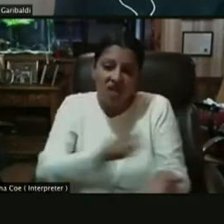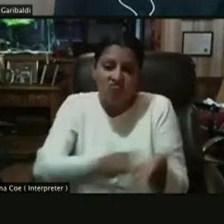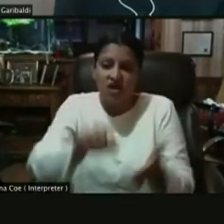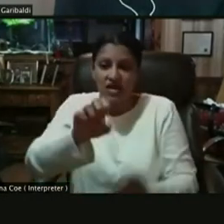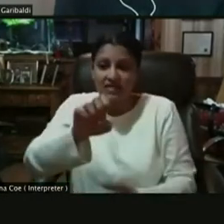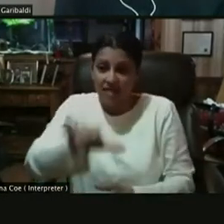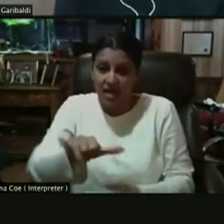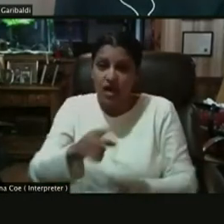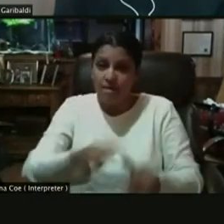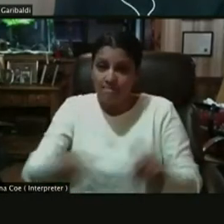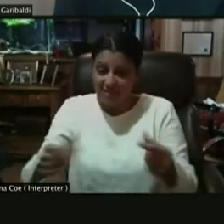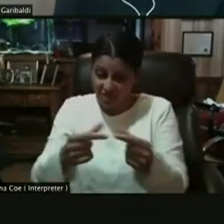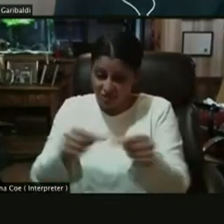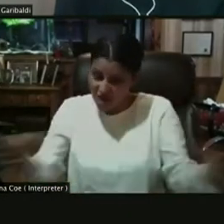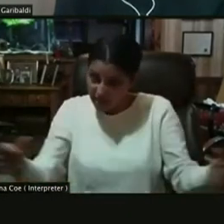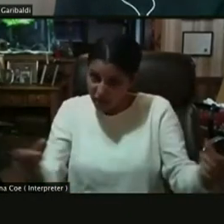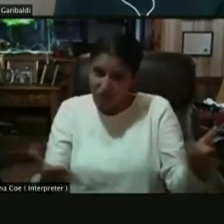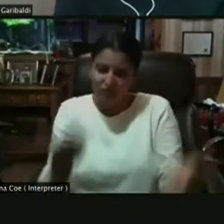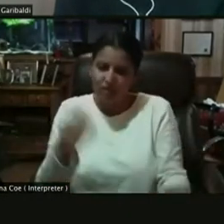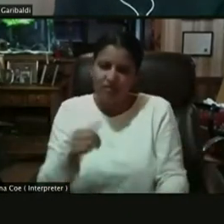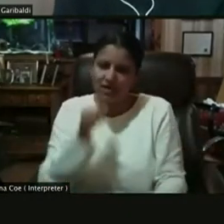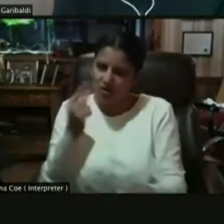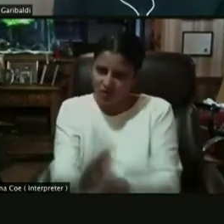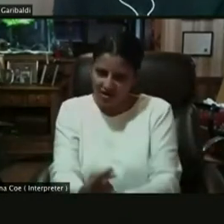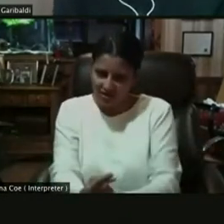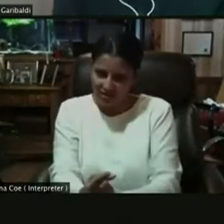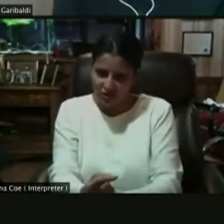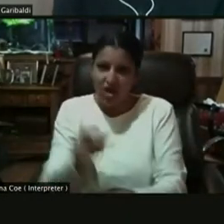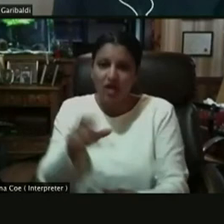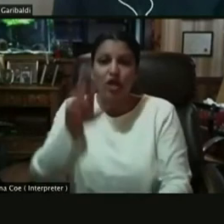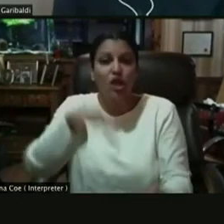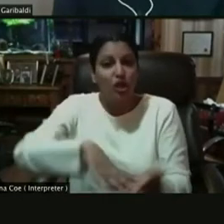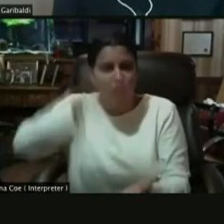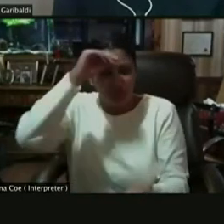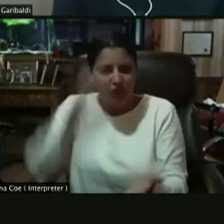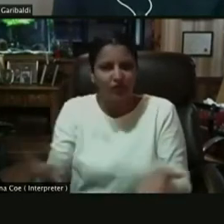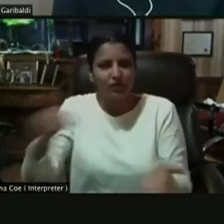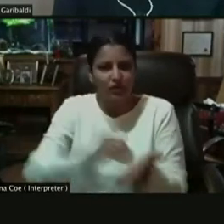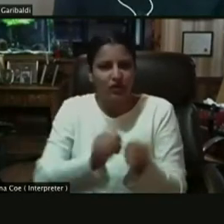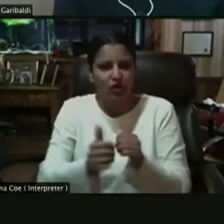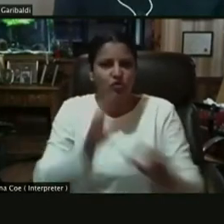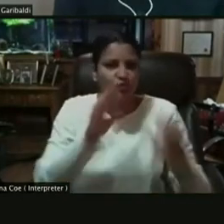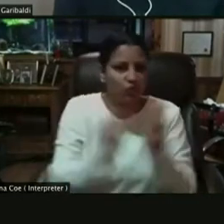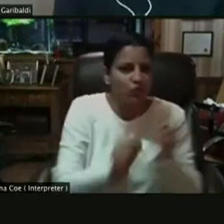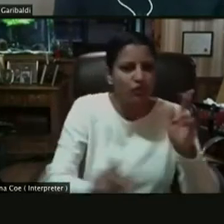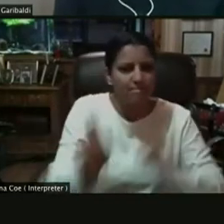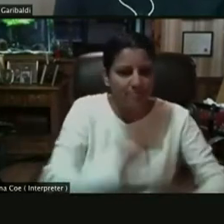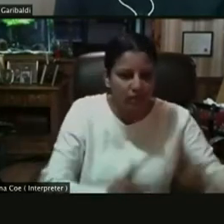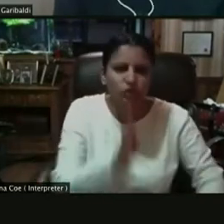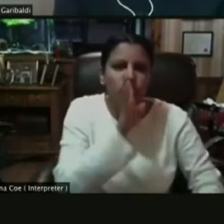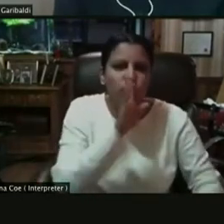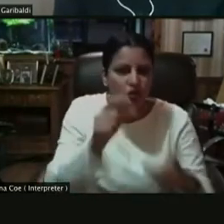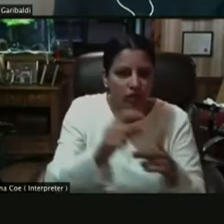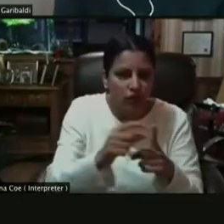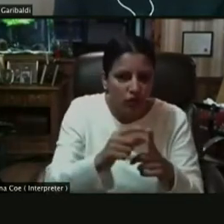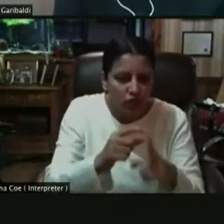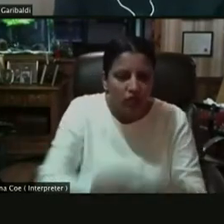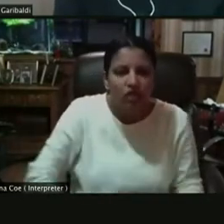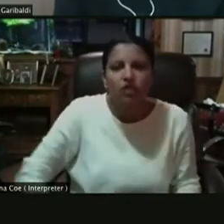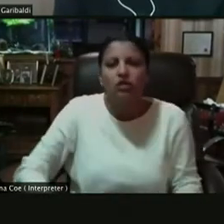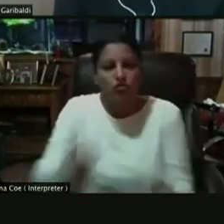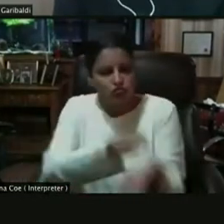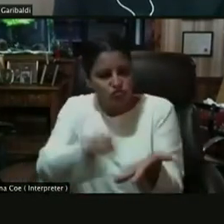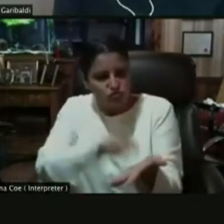what I had to do is relearn how to communicate with people, spoken word, written word,